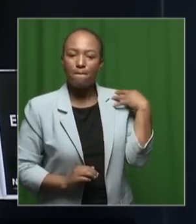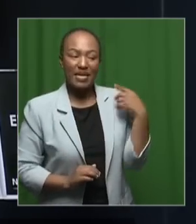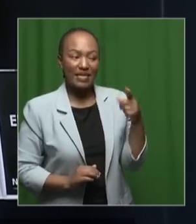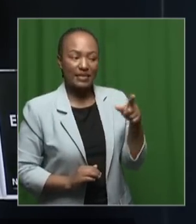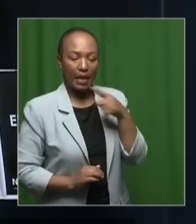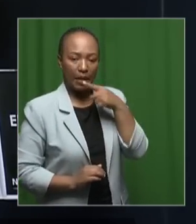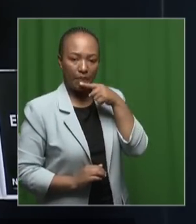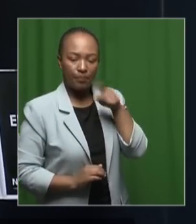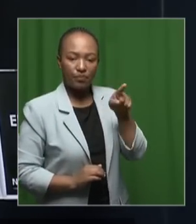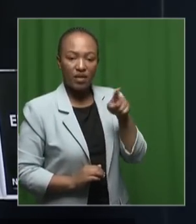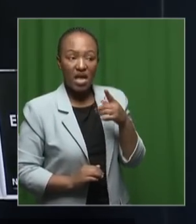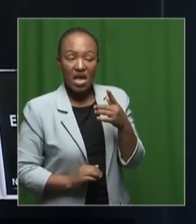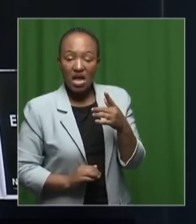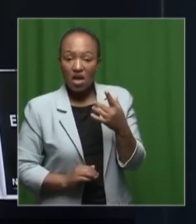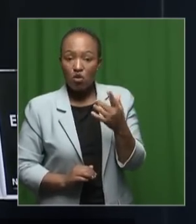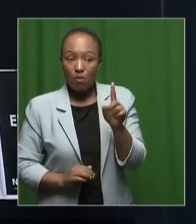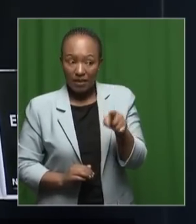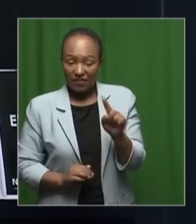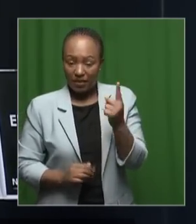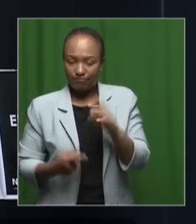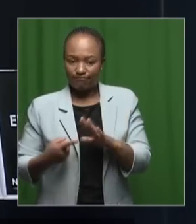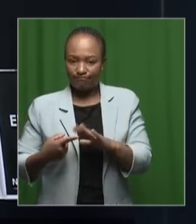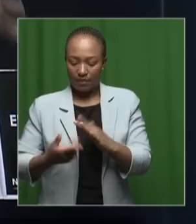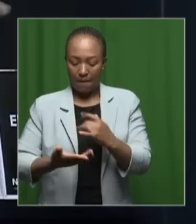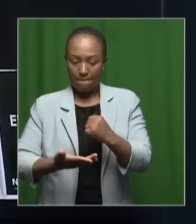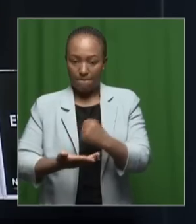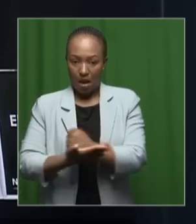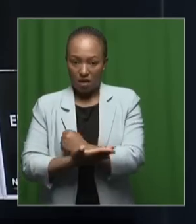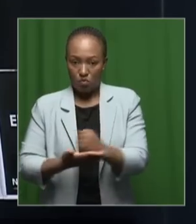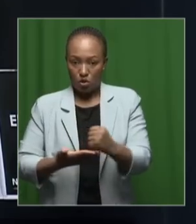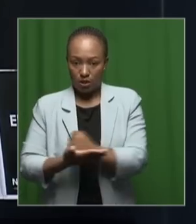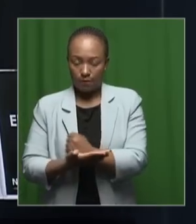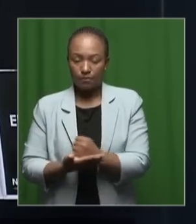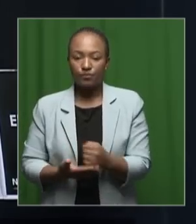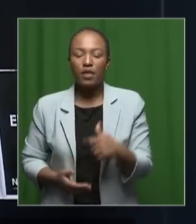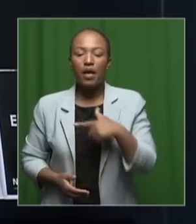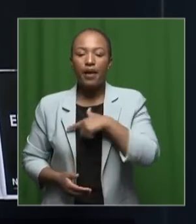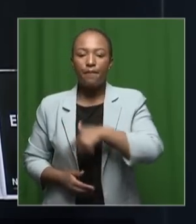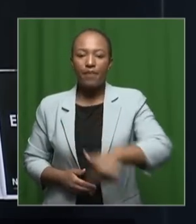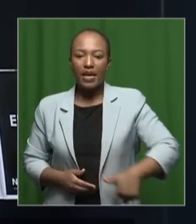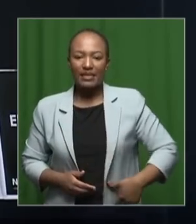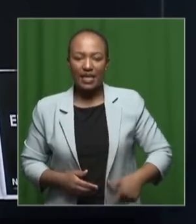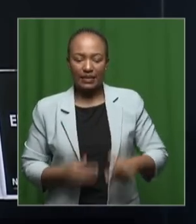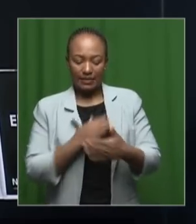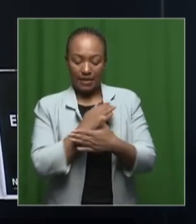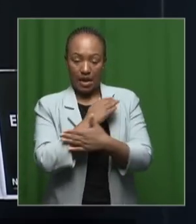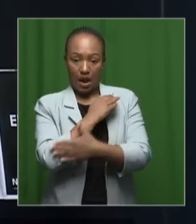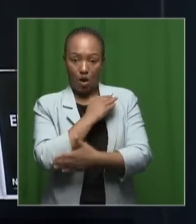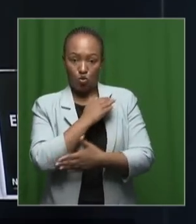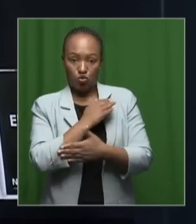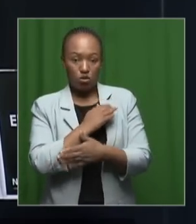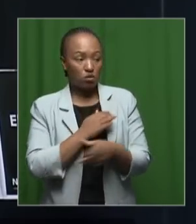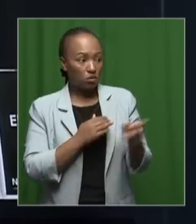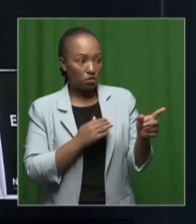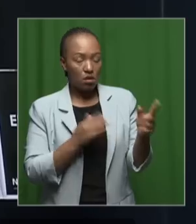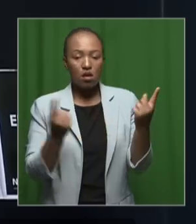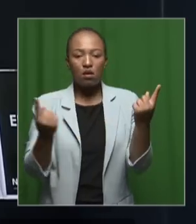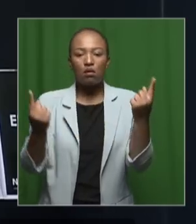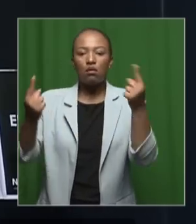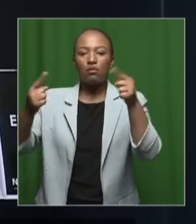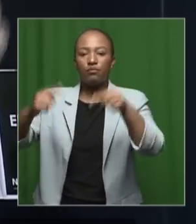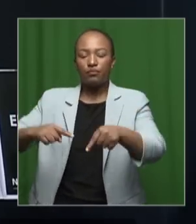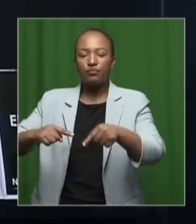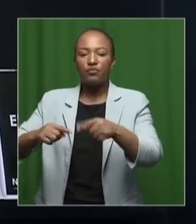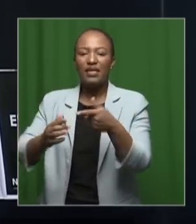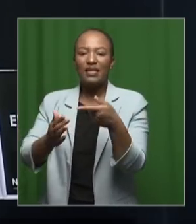don't, you must have a passport, number one. Our president of this country goes to a tax shop, a crime scene,